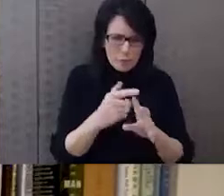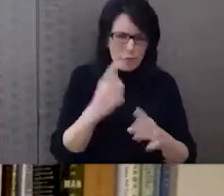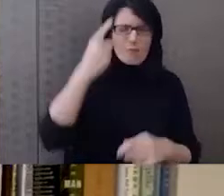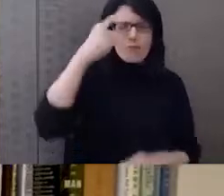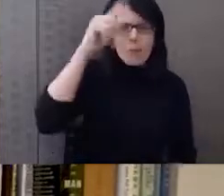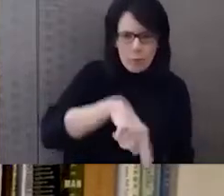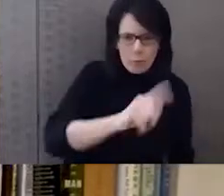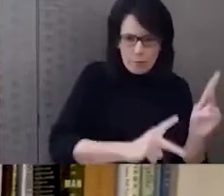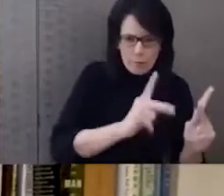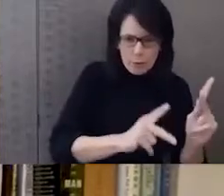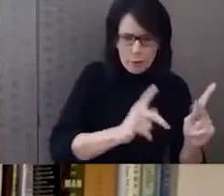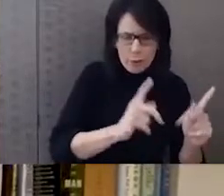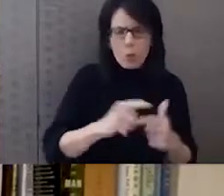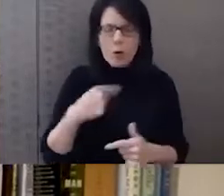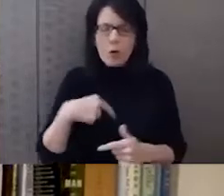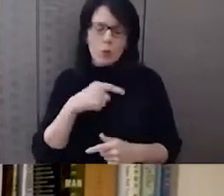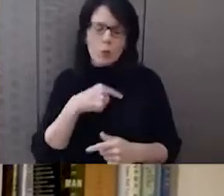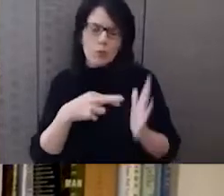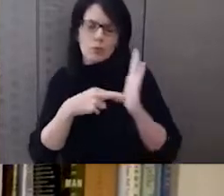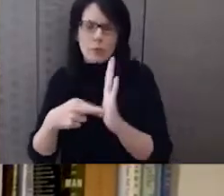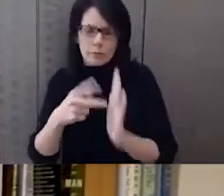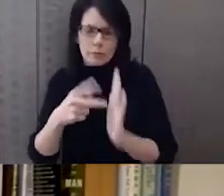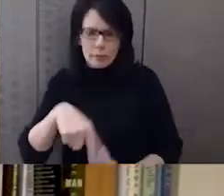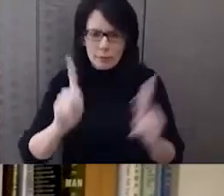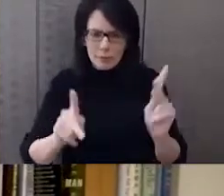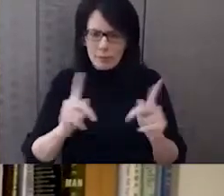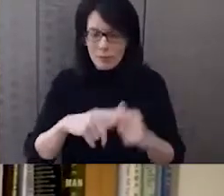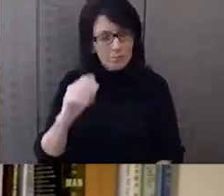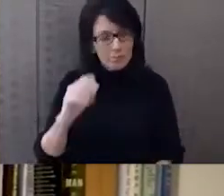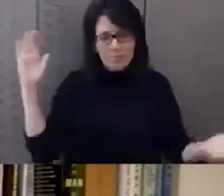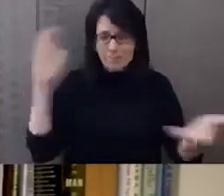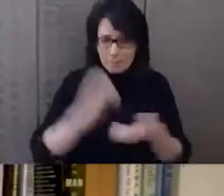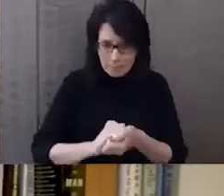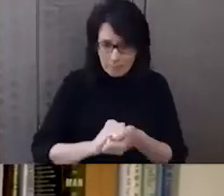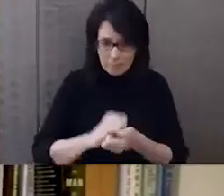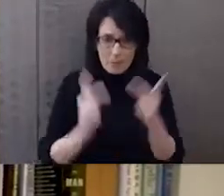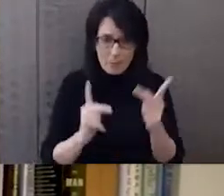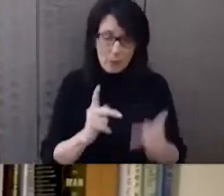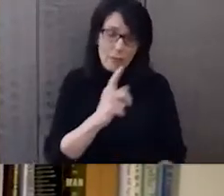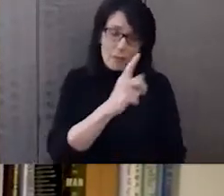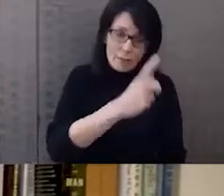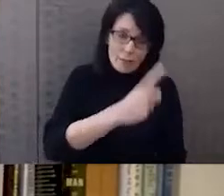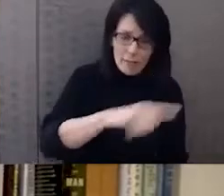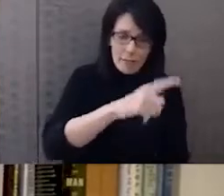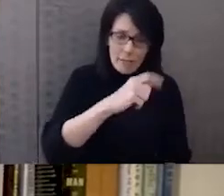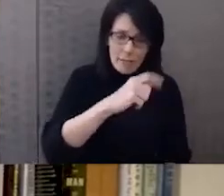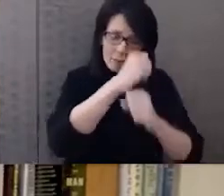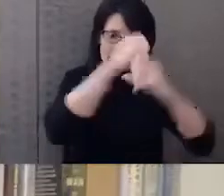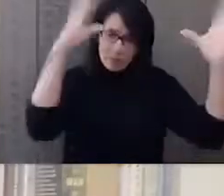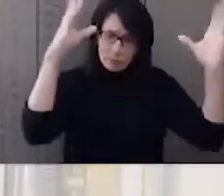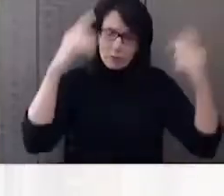We're led by the voices of our communities because they have the power and vision to achieve change.